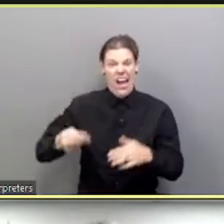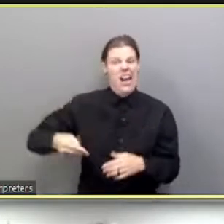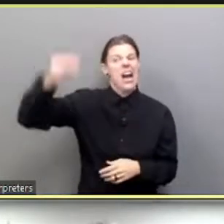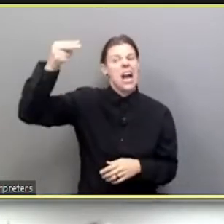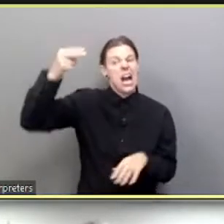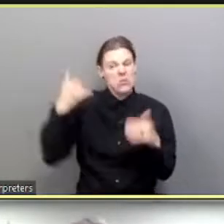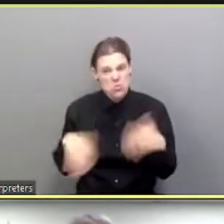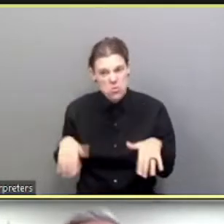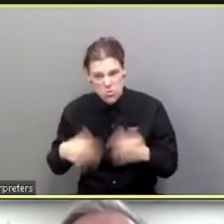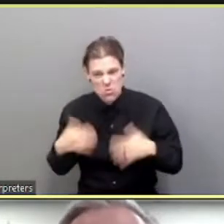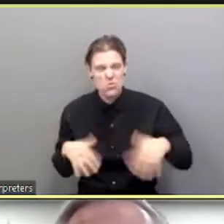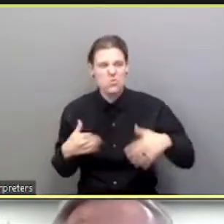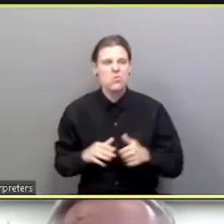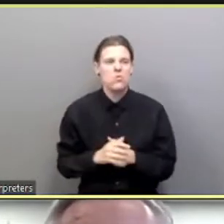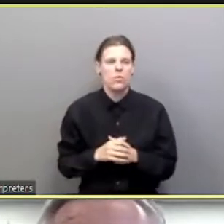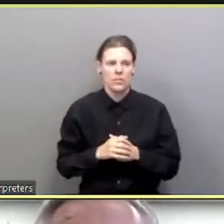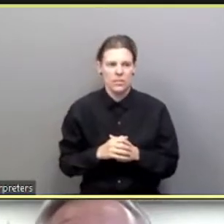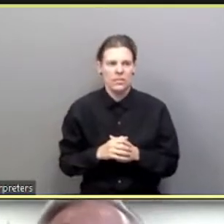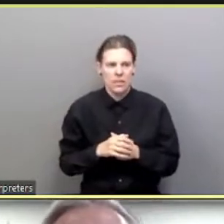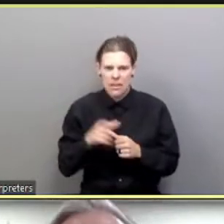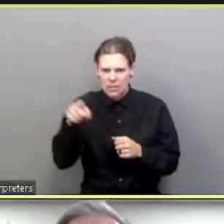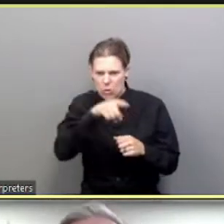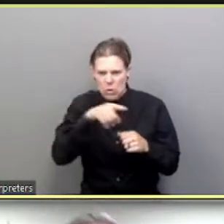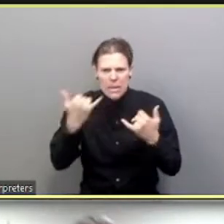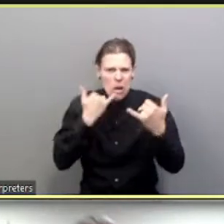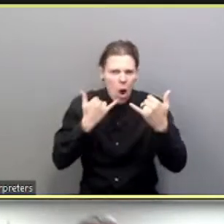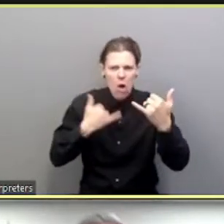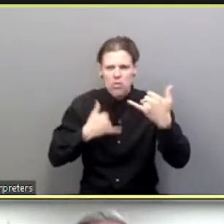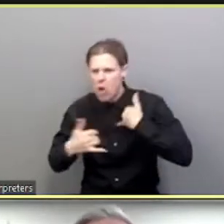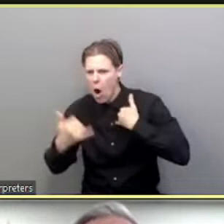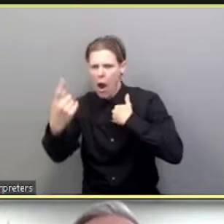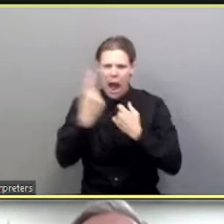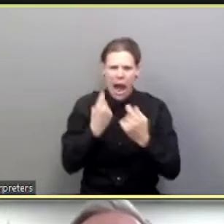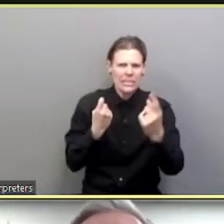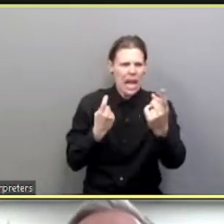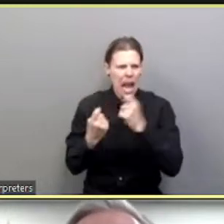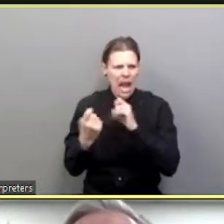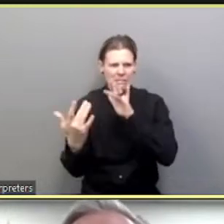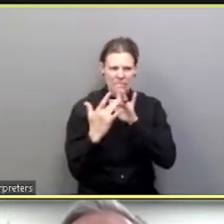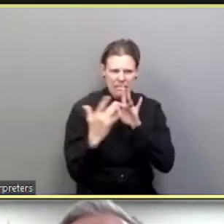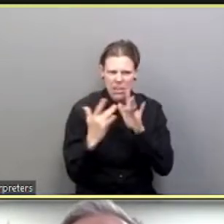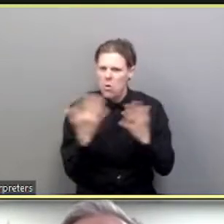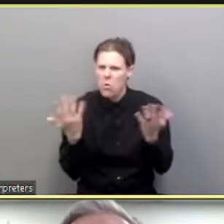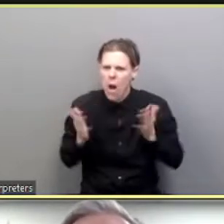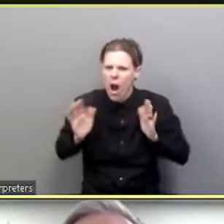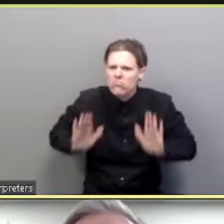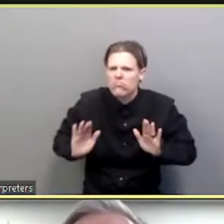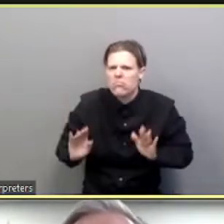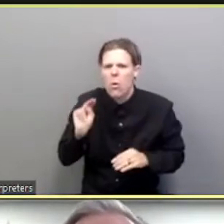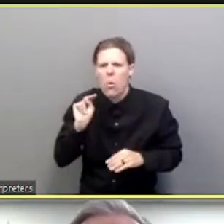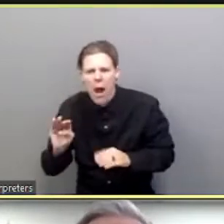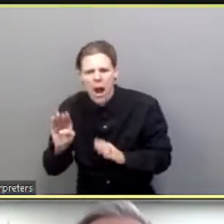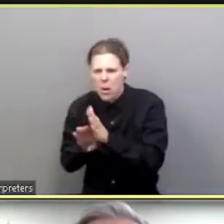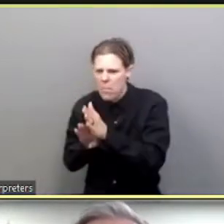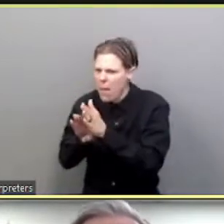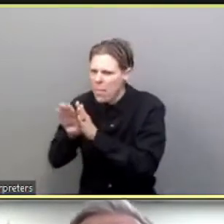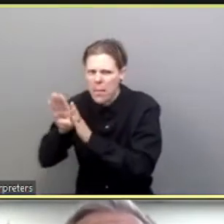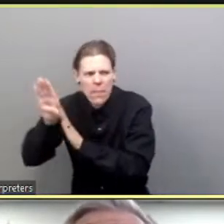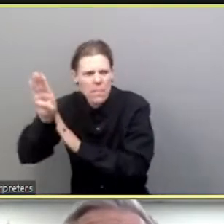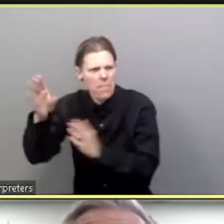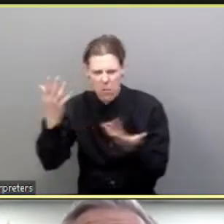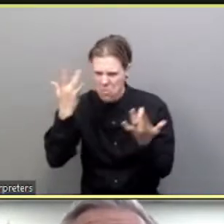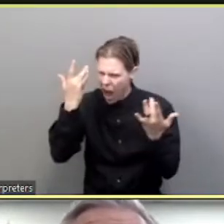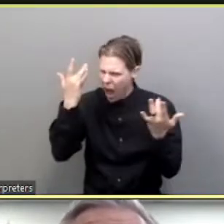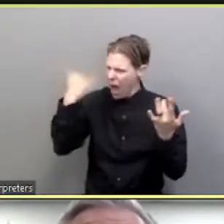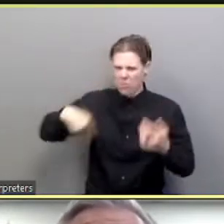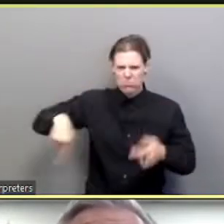are we seeing so many cases in New Mexico and our vaccination rate is so high, we've reorganized the press conference today to really focus